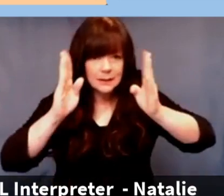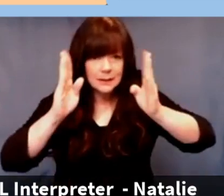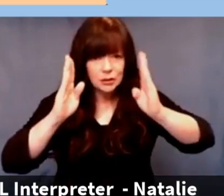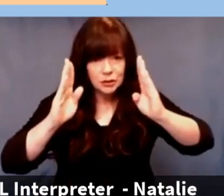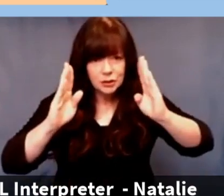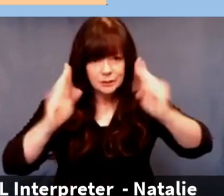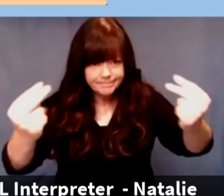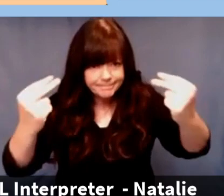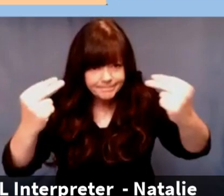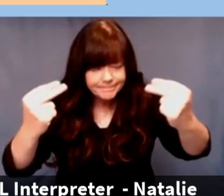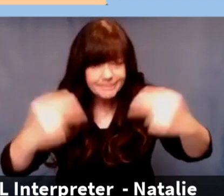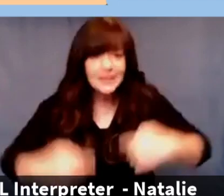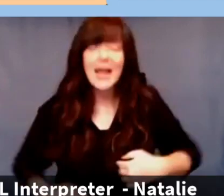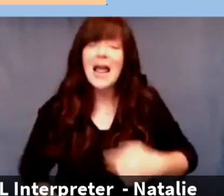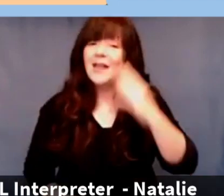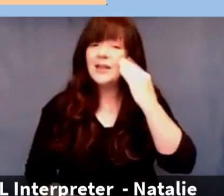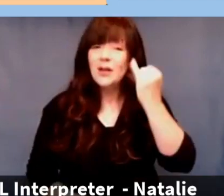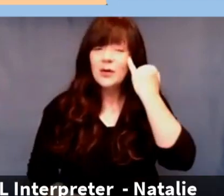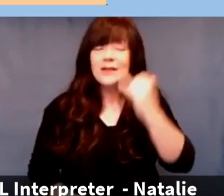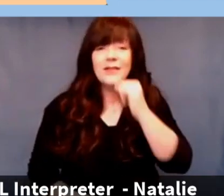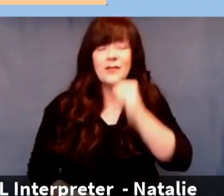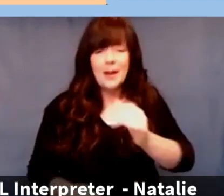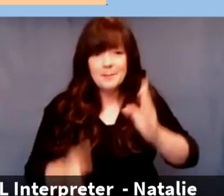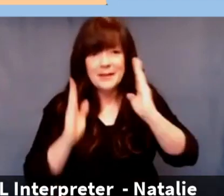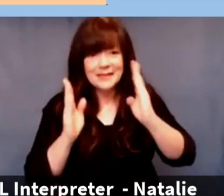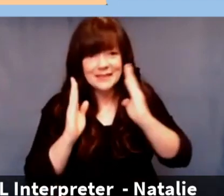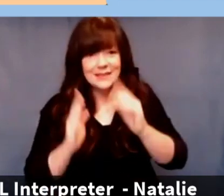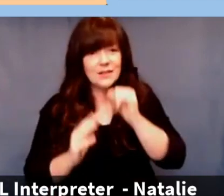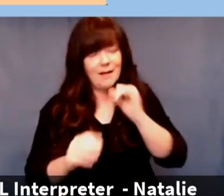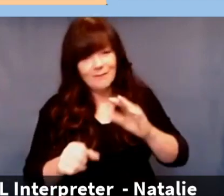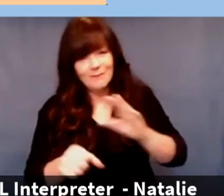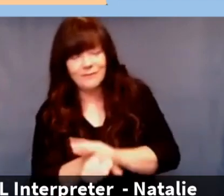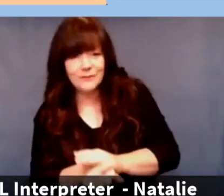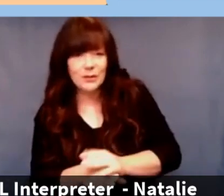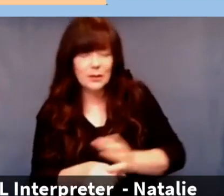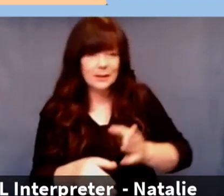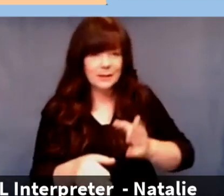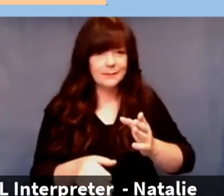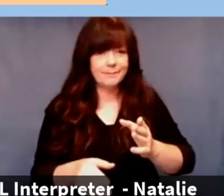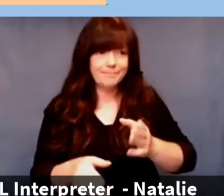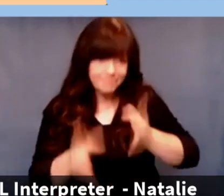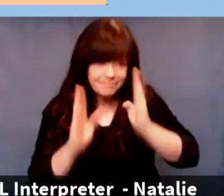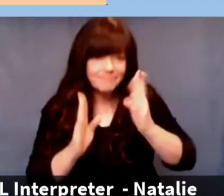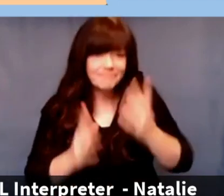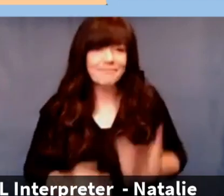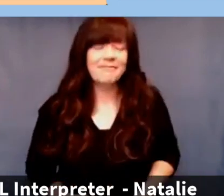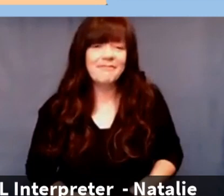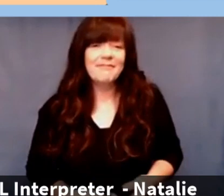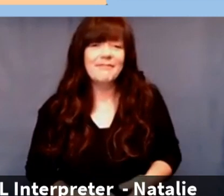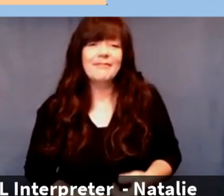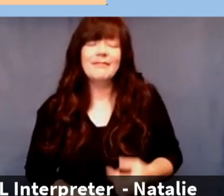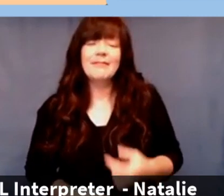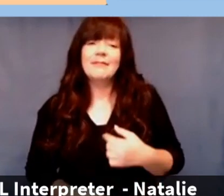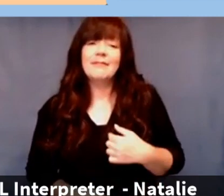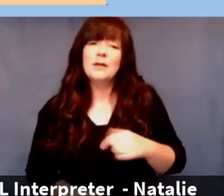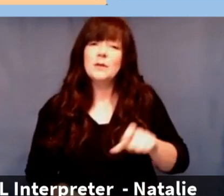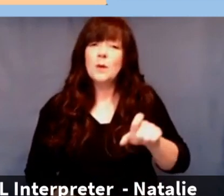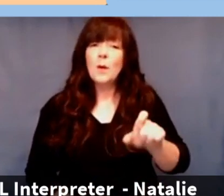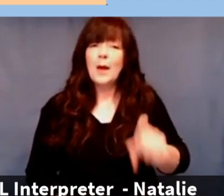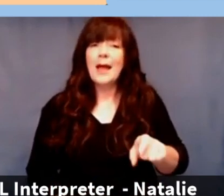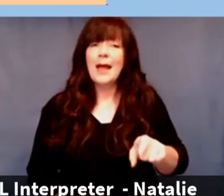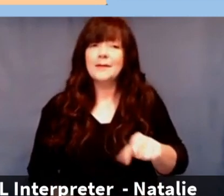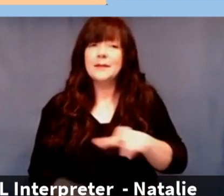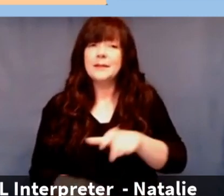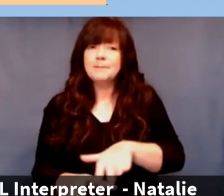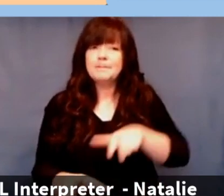And they could tell when you're not paying attention and not being fully there. So I've had to take a step